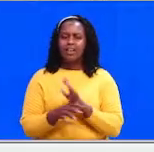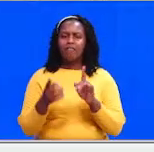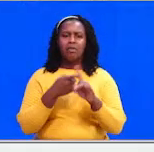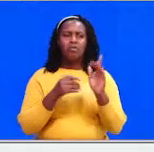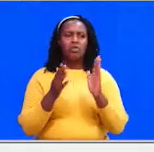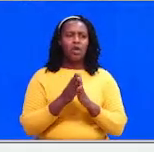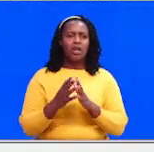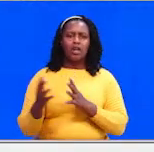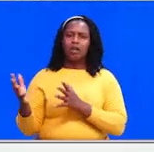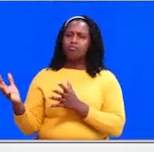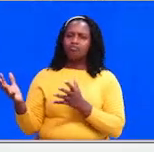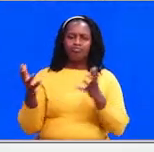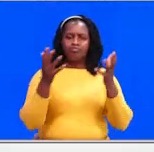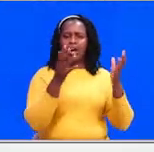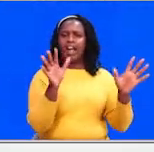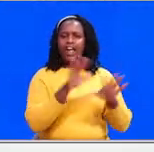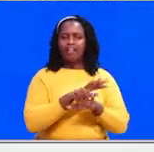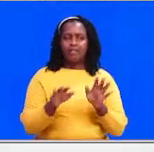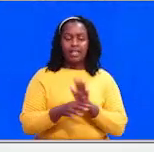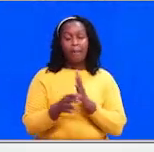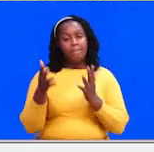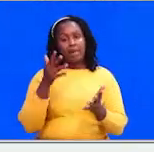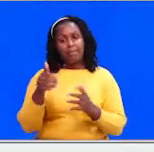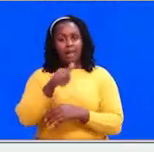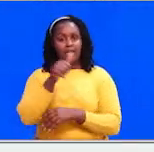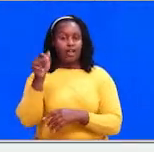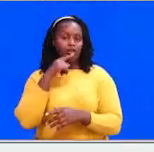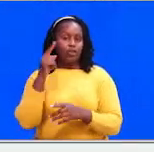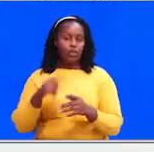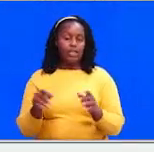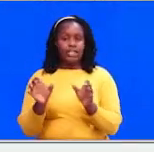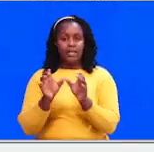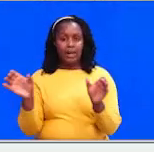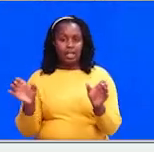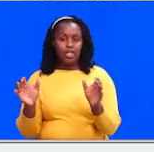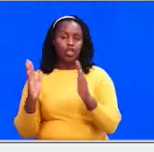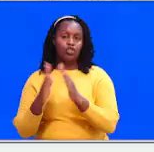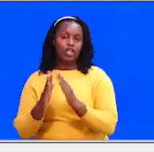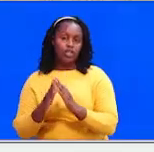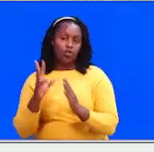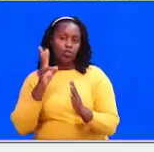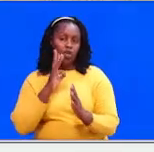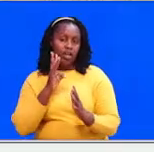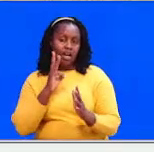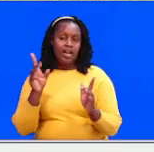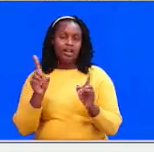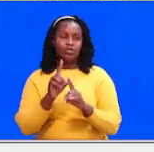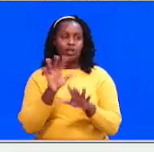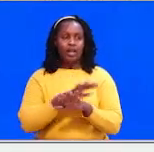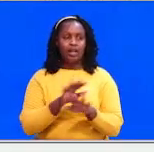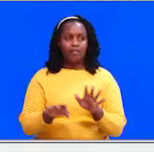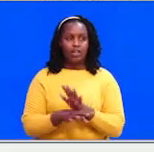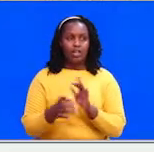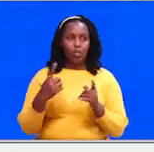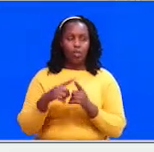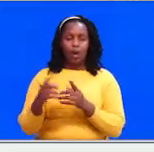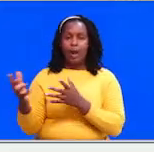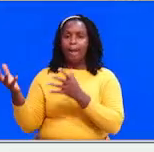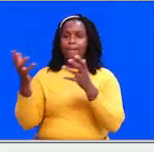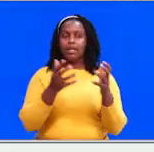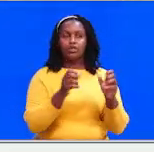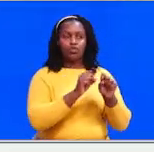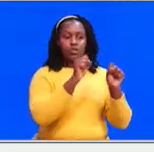you will be told to separate the other type of wastewater from toilets, we take everything, and everything comes to this little